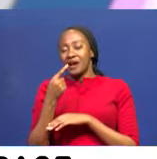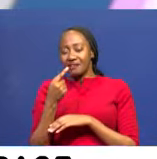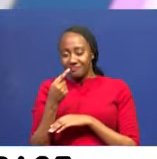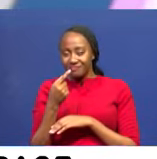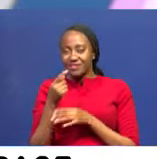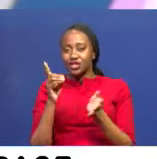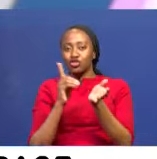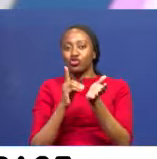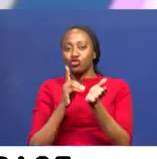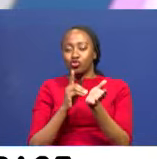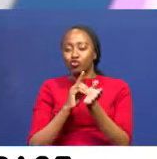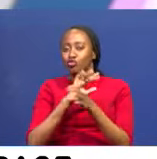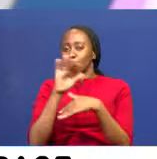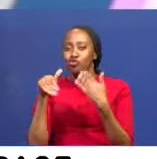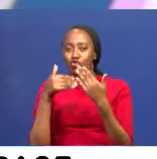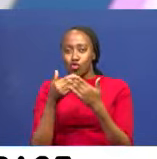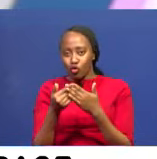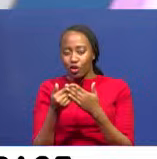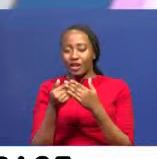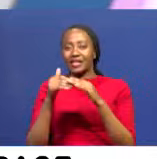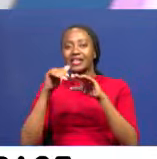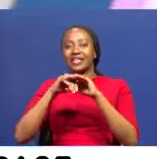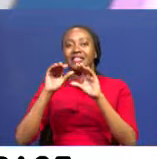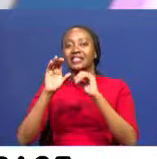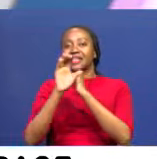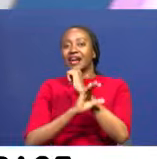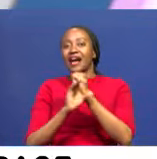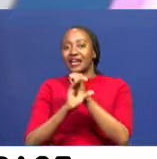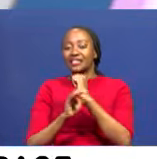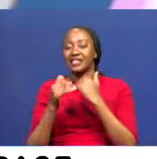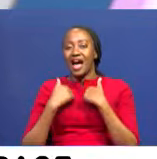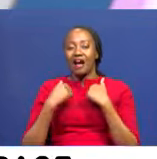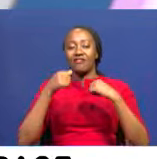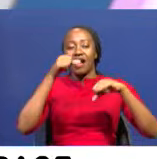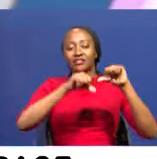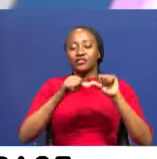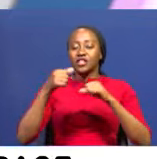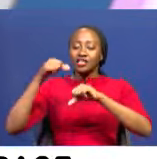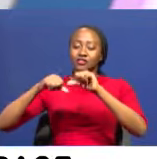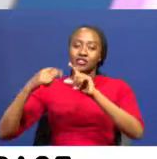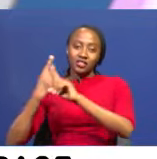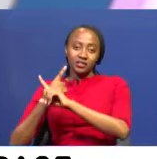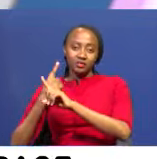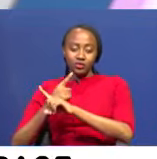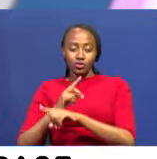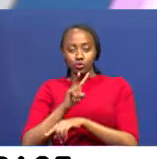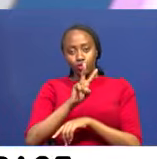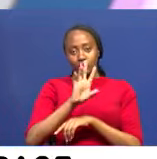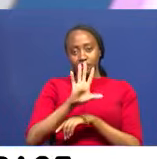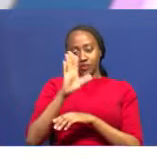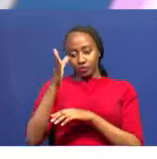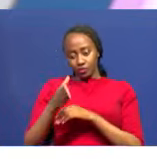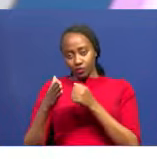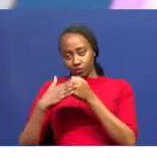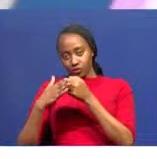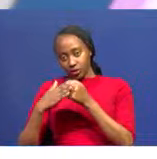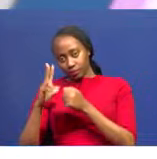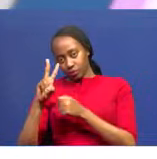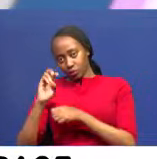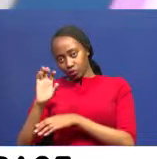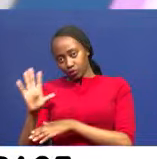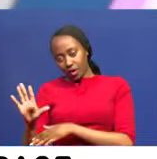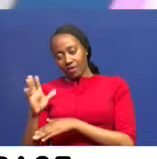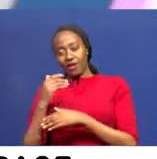that all over the country, there were activities that were marking that day on the 25th of September, educating